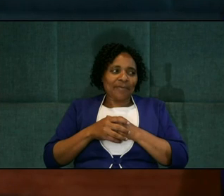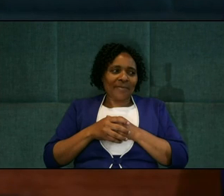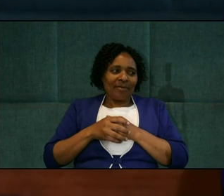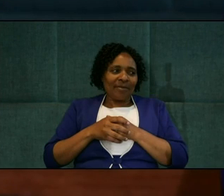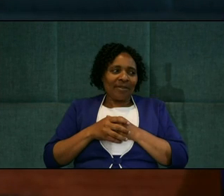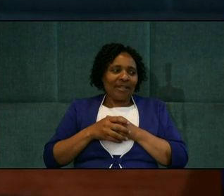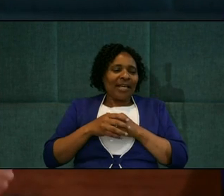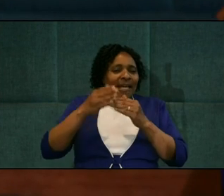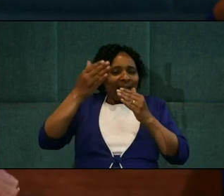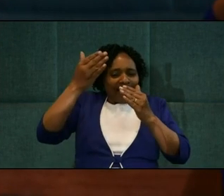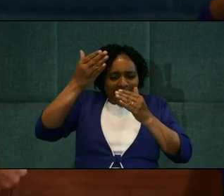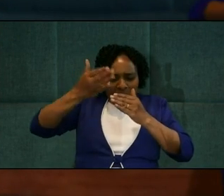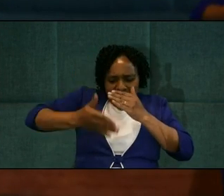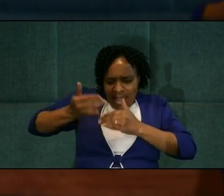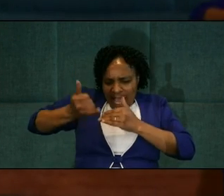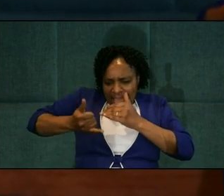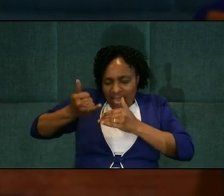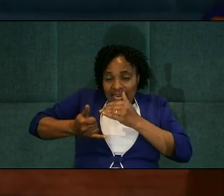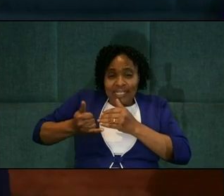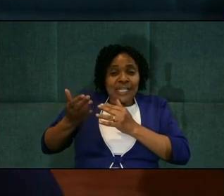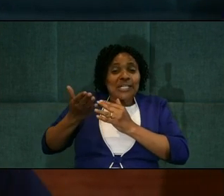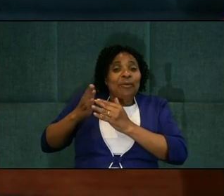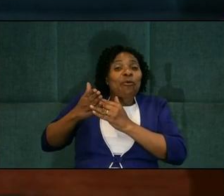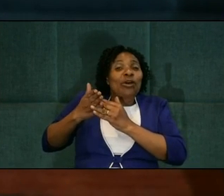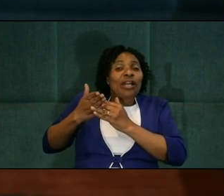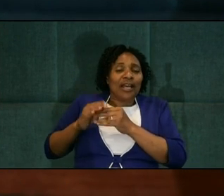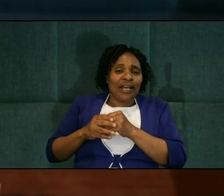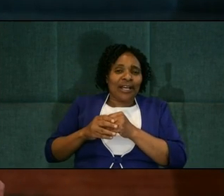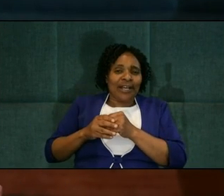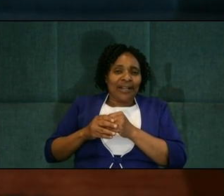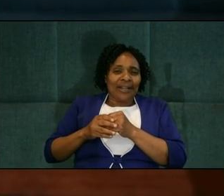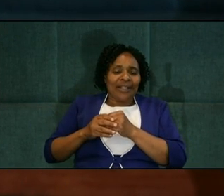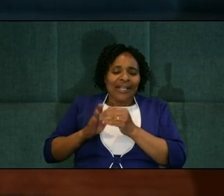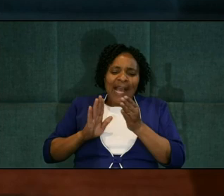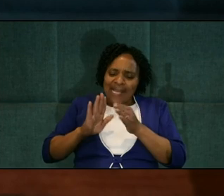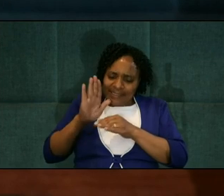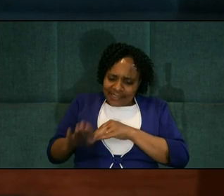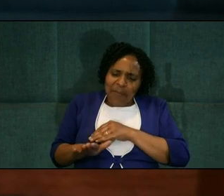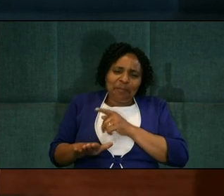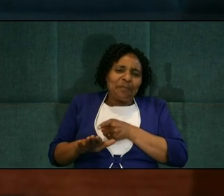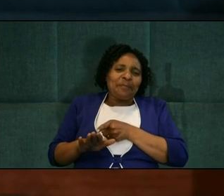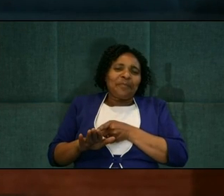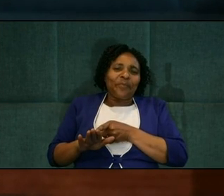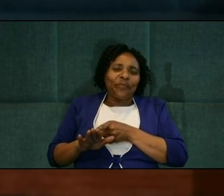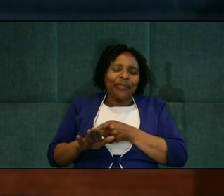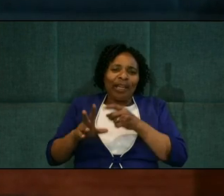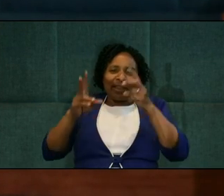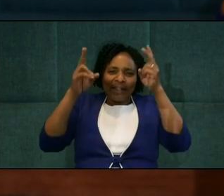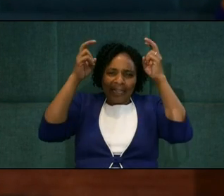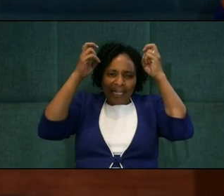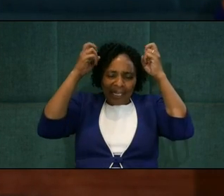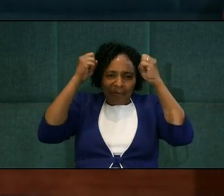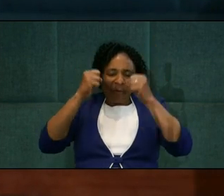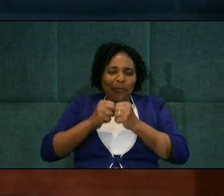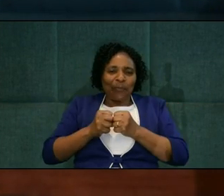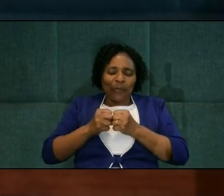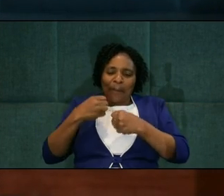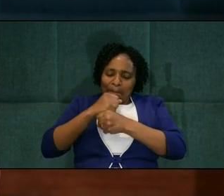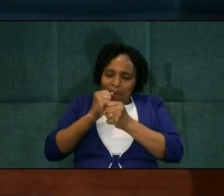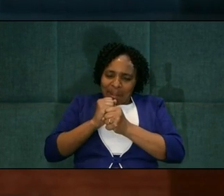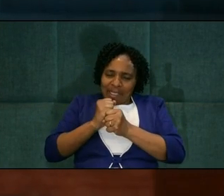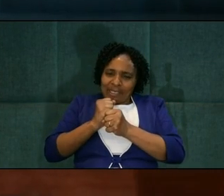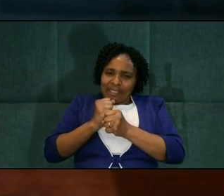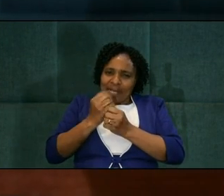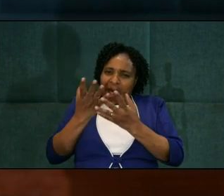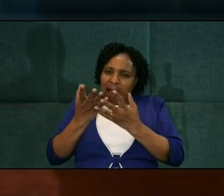And on the borders, just to step over, the devil set up a trap